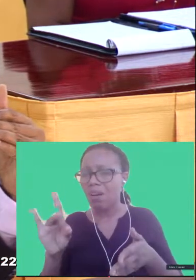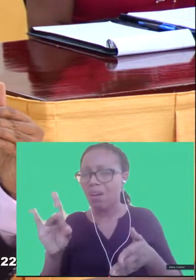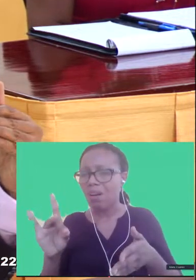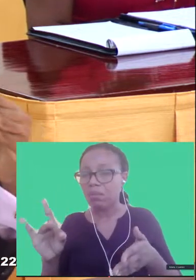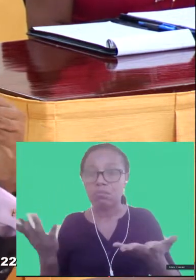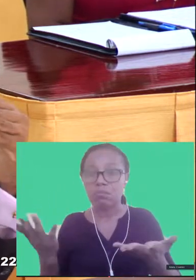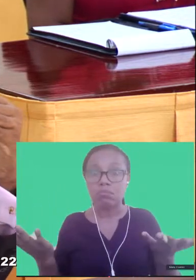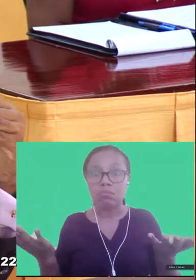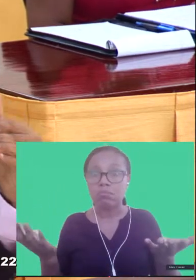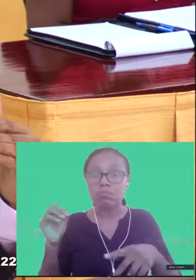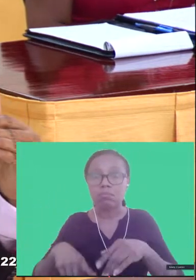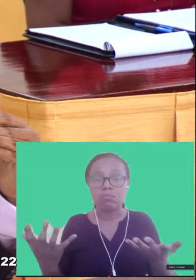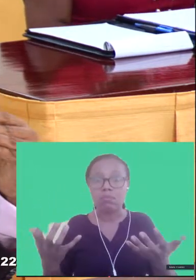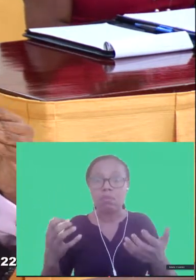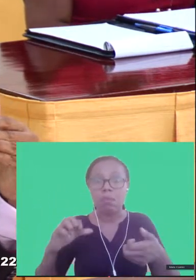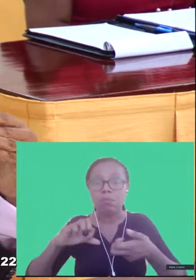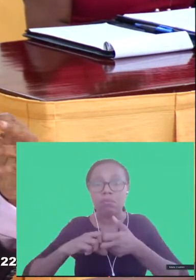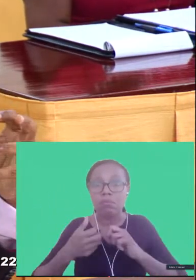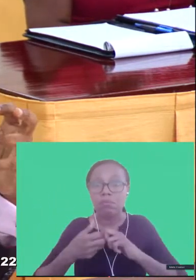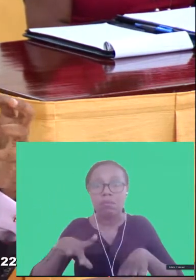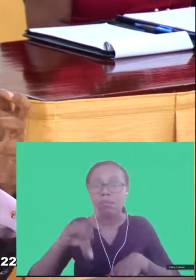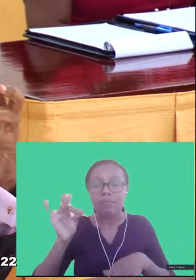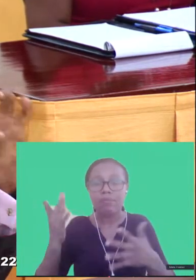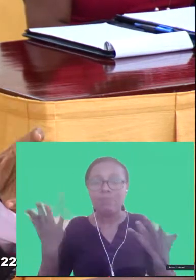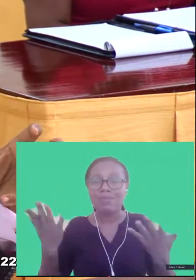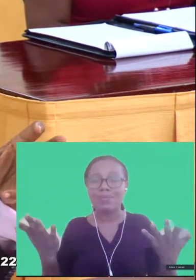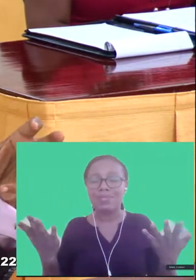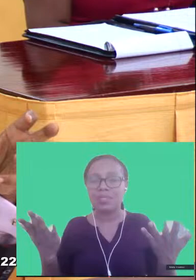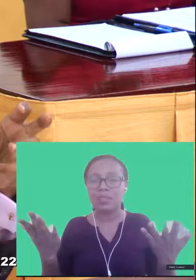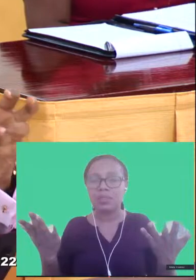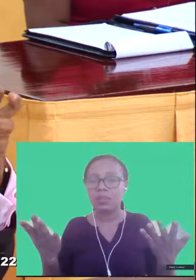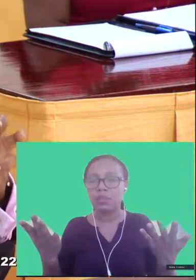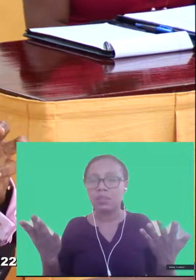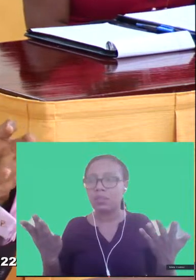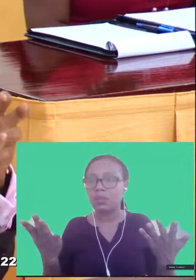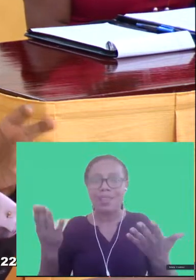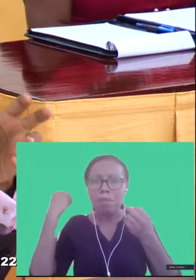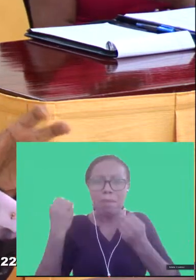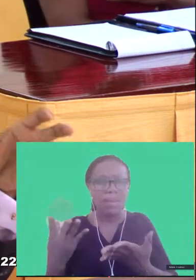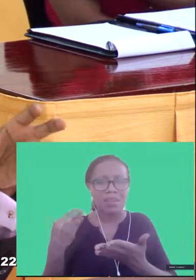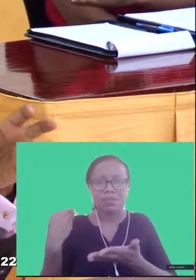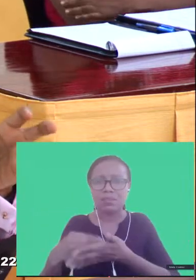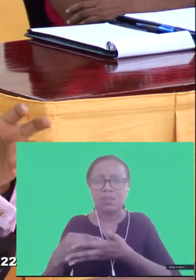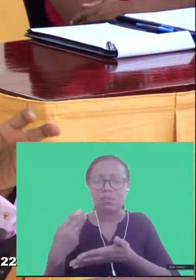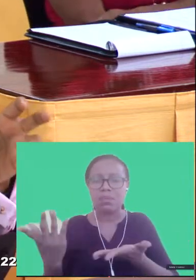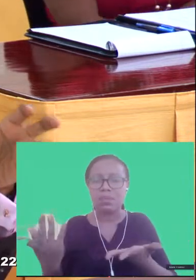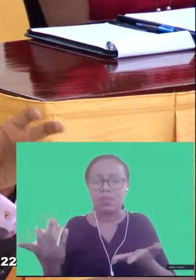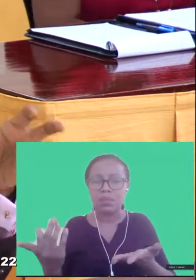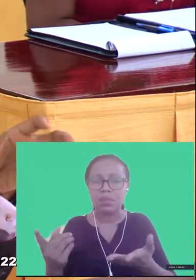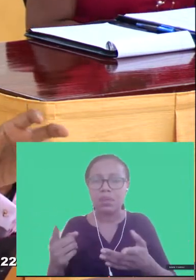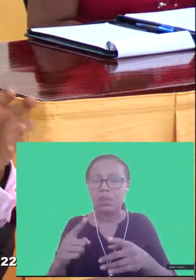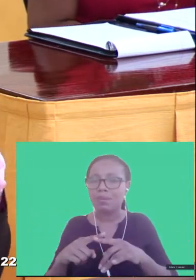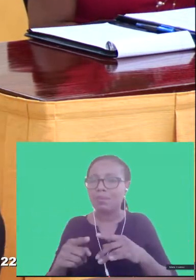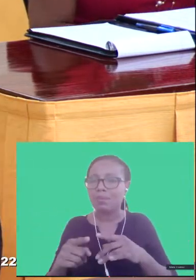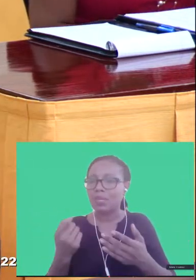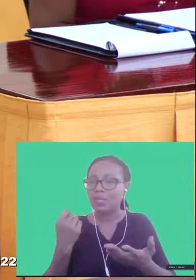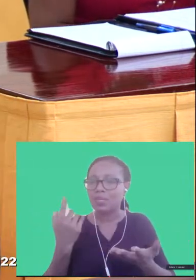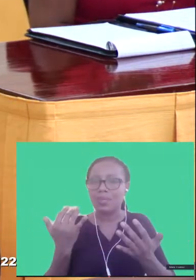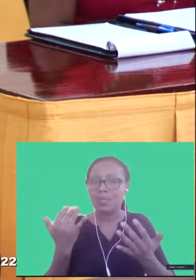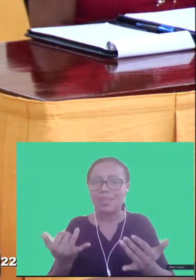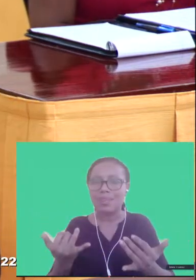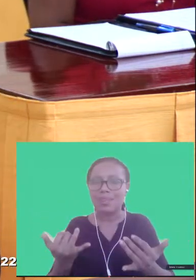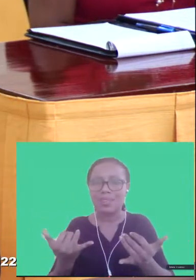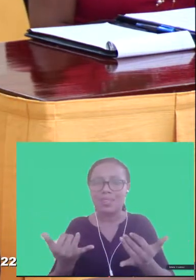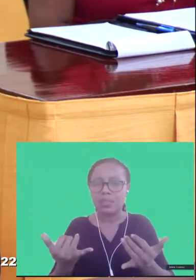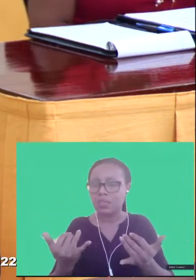of managing the accounts of the operator of the law firm or the business.